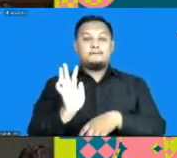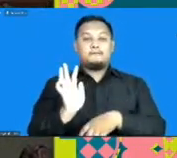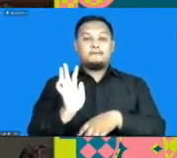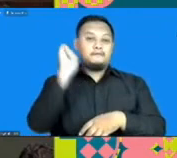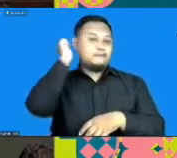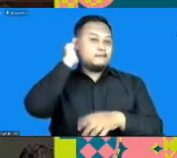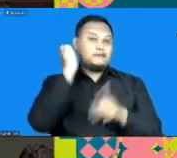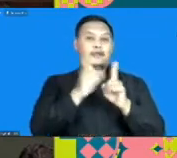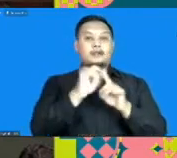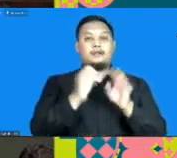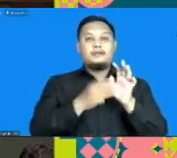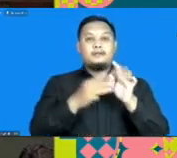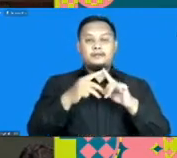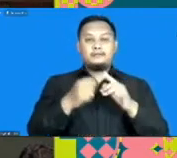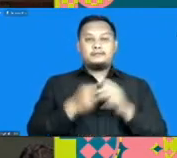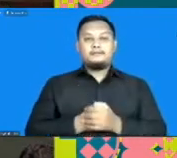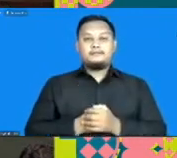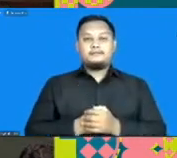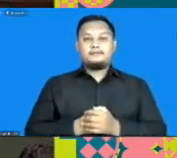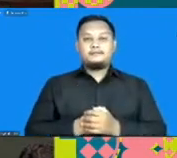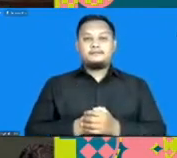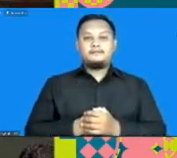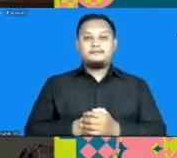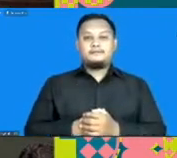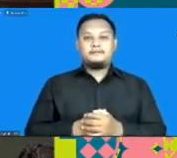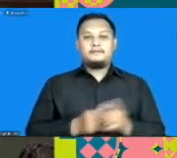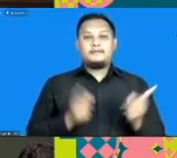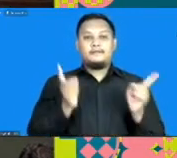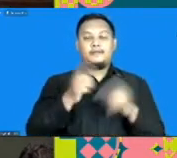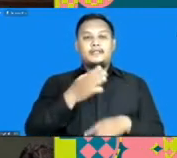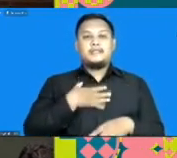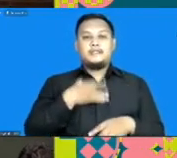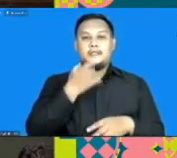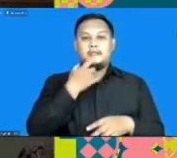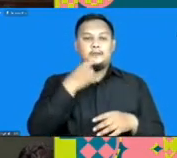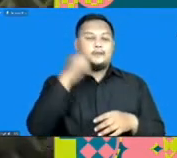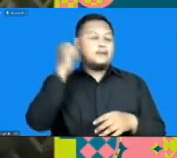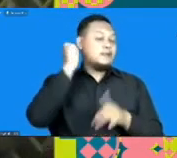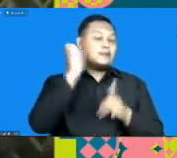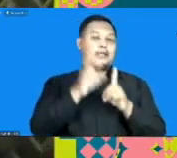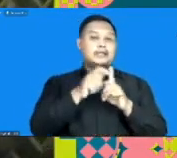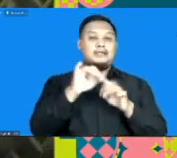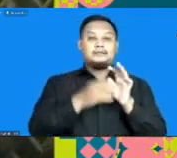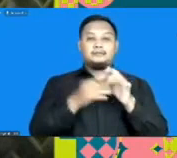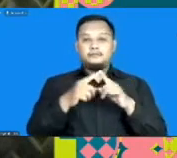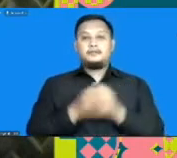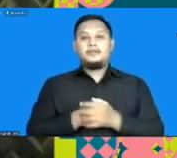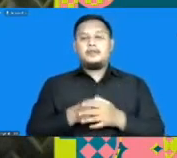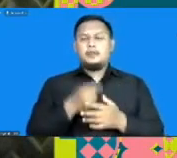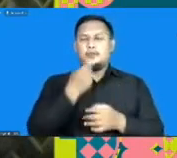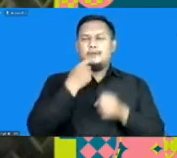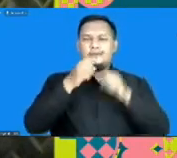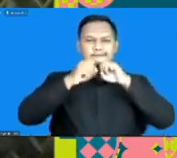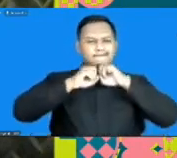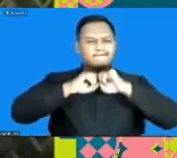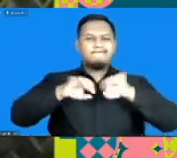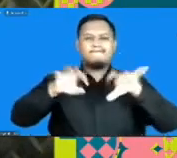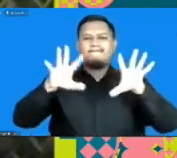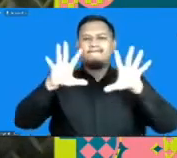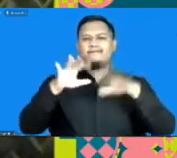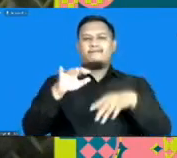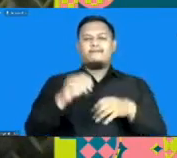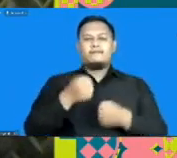I'm just going to ask, take us from the beginning, because what we're seeing here is the practice. Can you share with us, how did it all